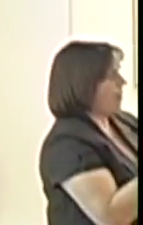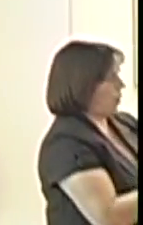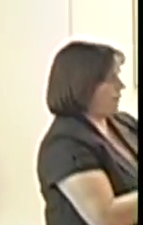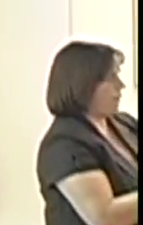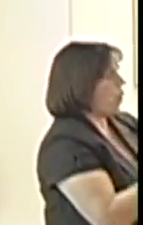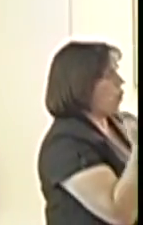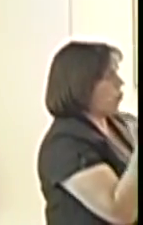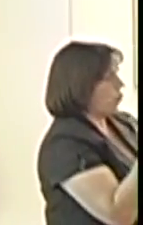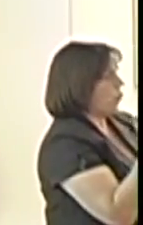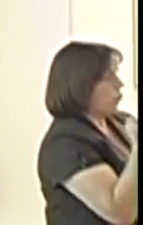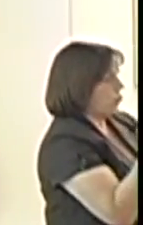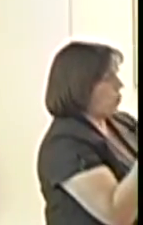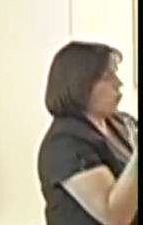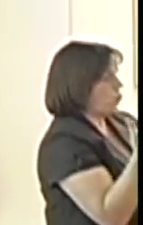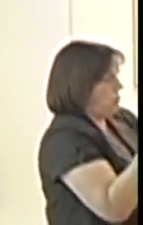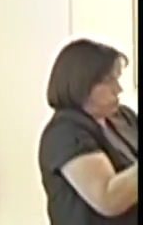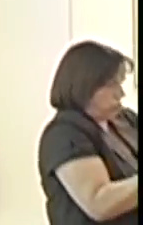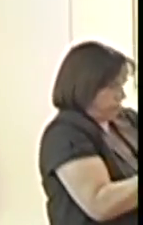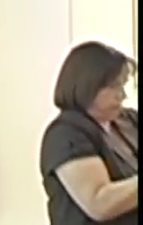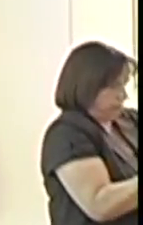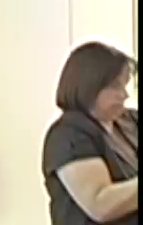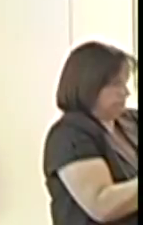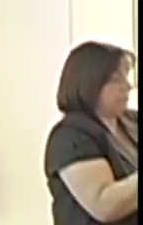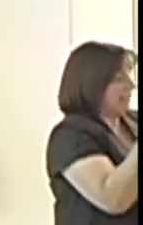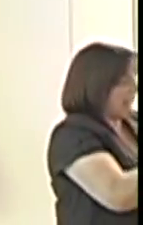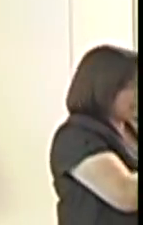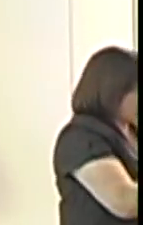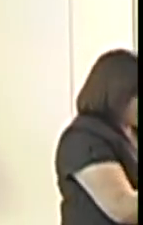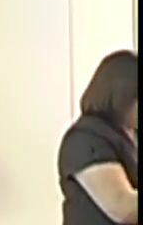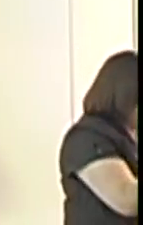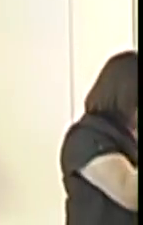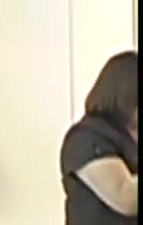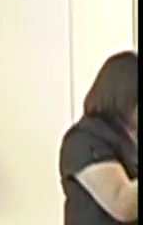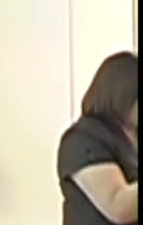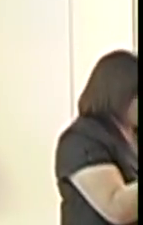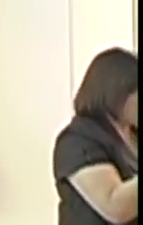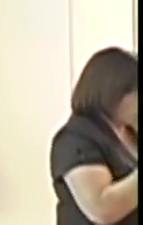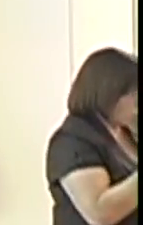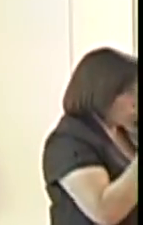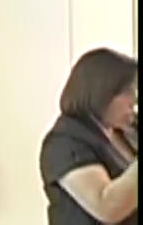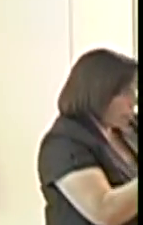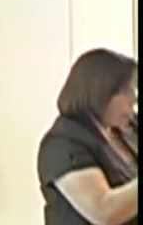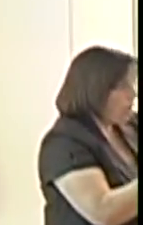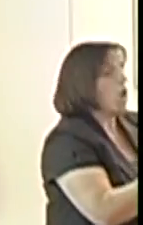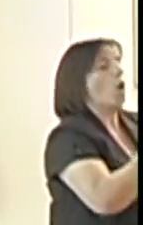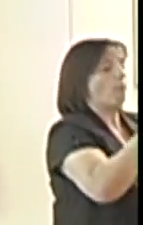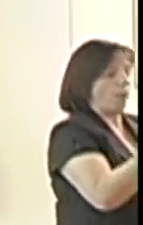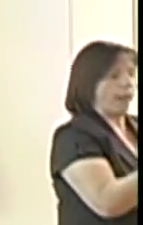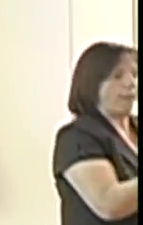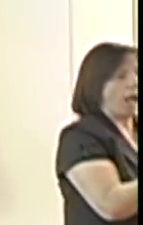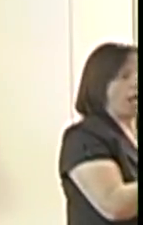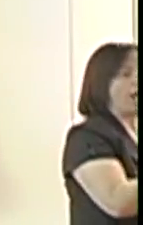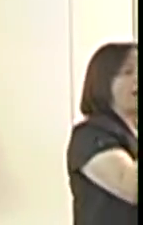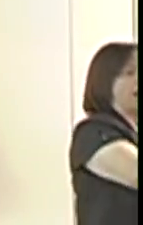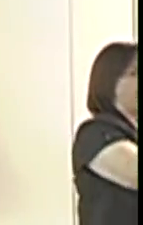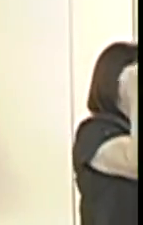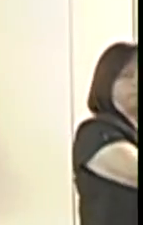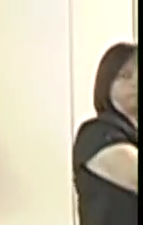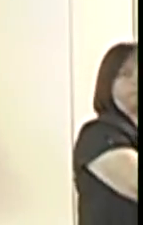rather distinct syllable types early on in children's signing. That is, they can make oscillations of the